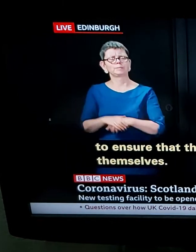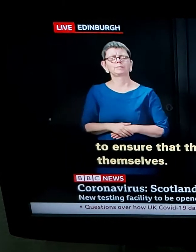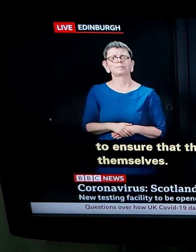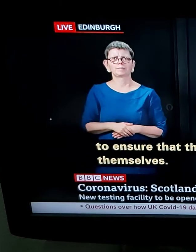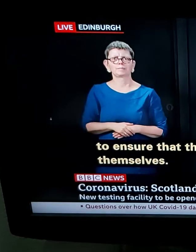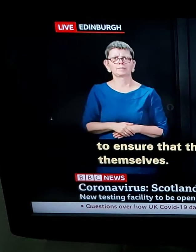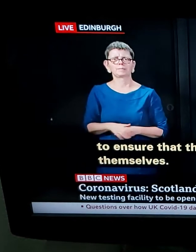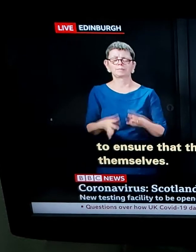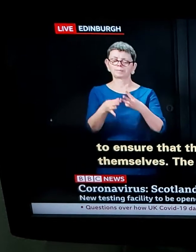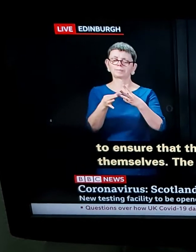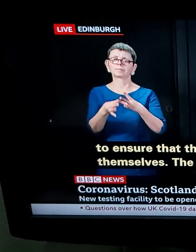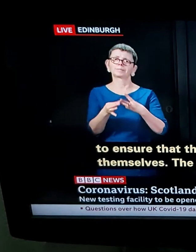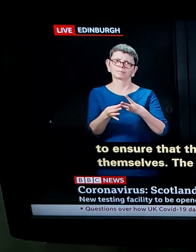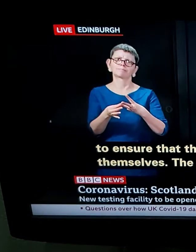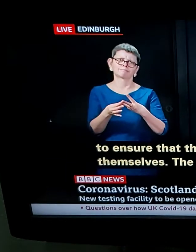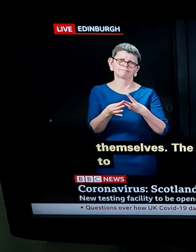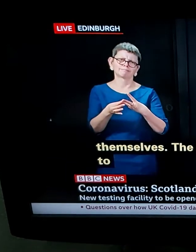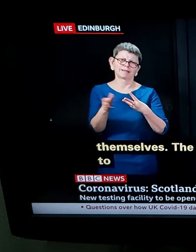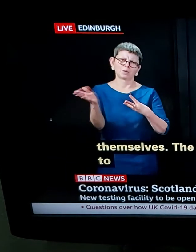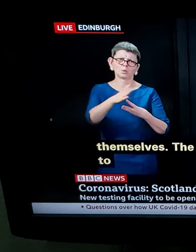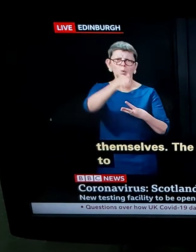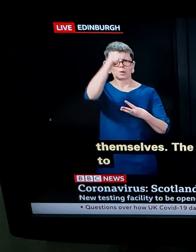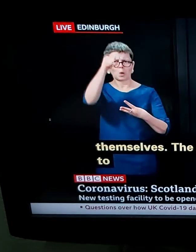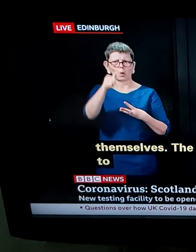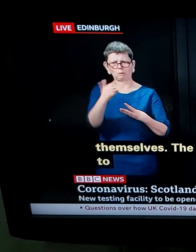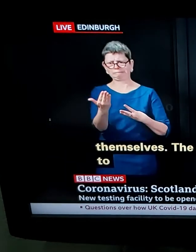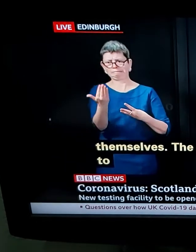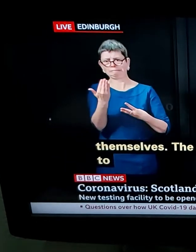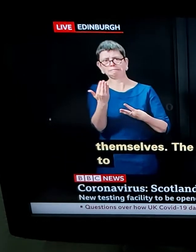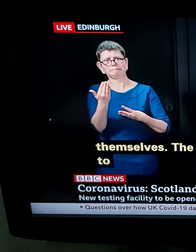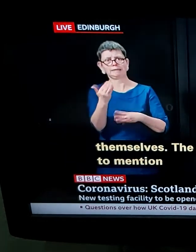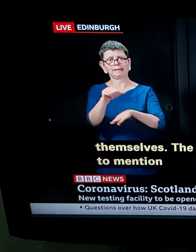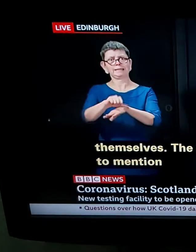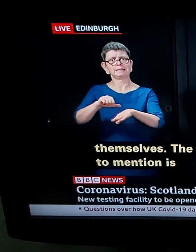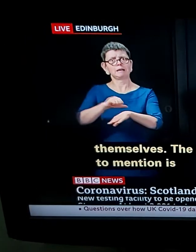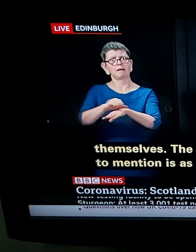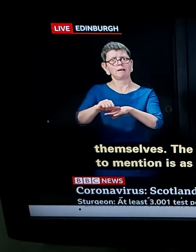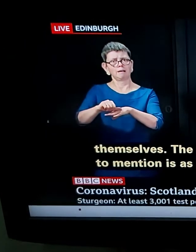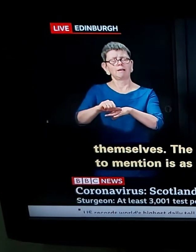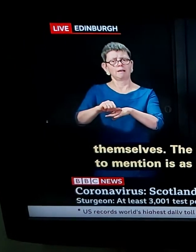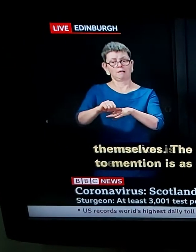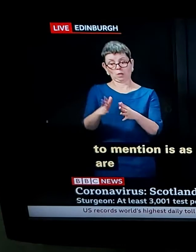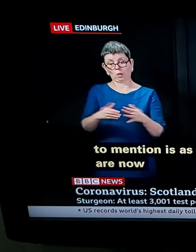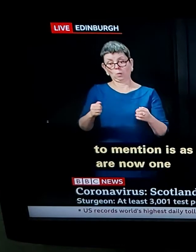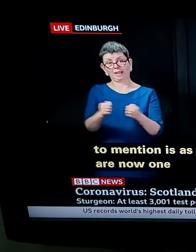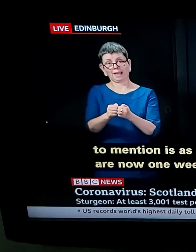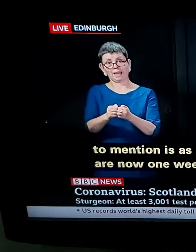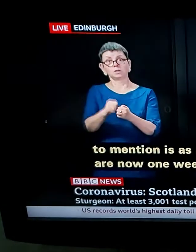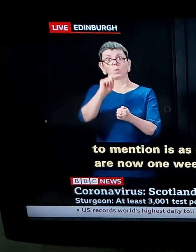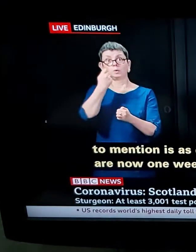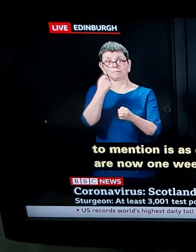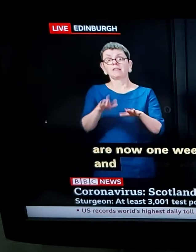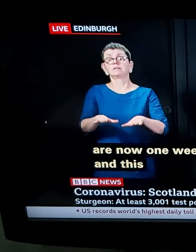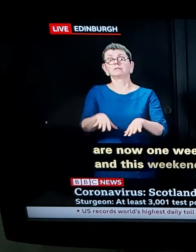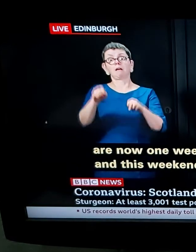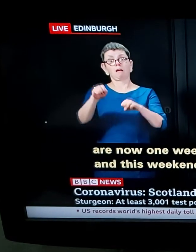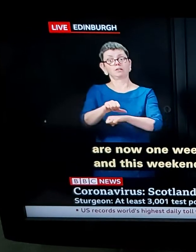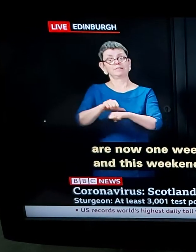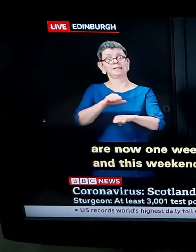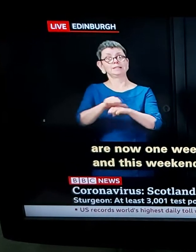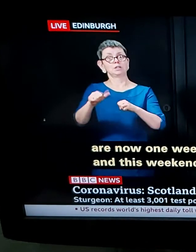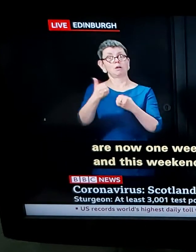want to mention is, of course, as everybody knows, we're now 1 week away from Easter, and this weekend, of course, would have marked the start of